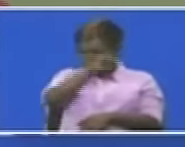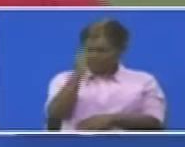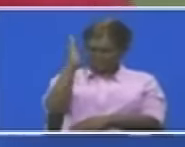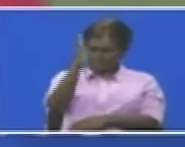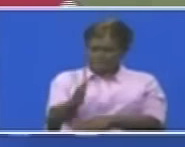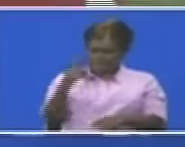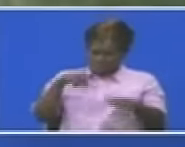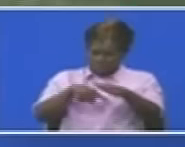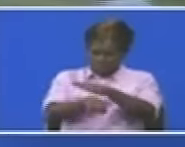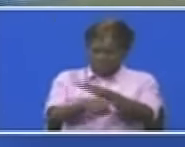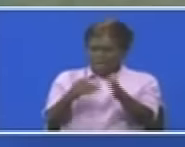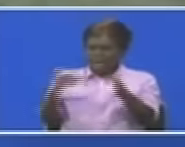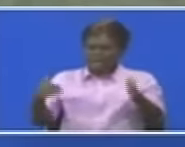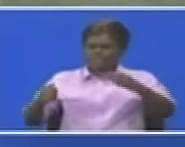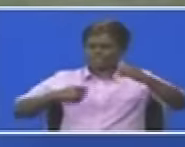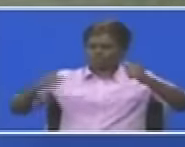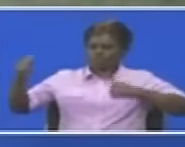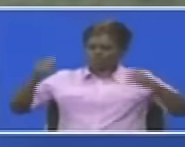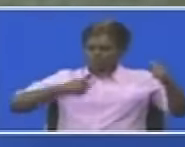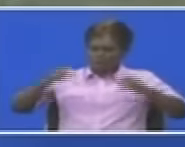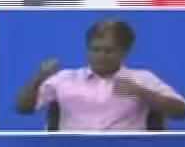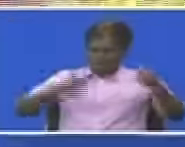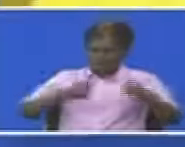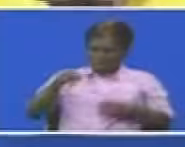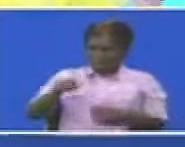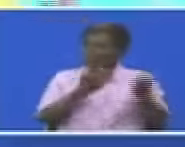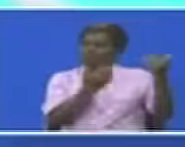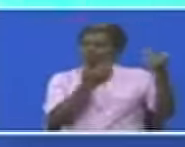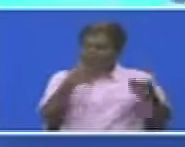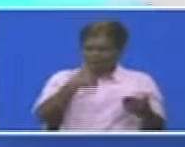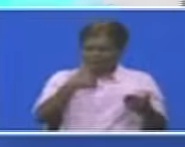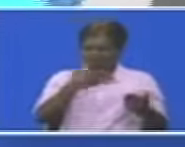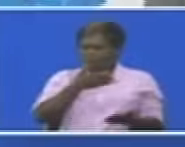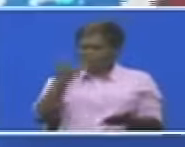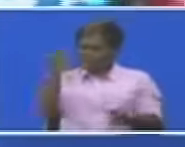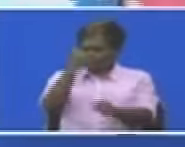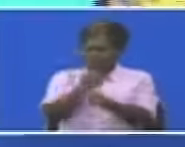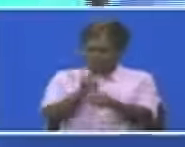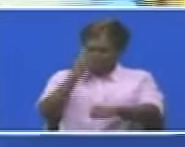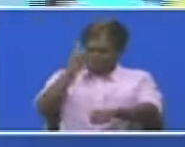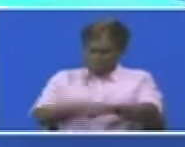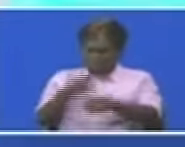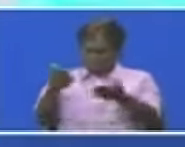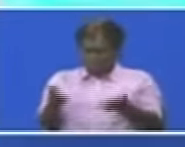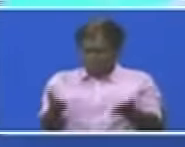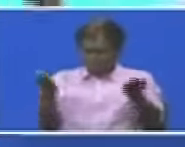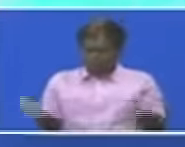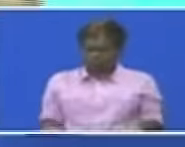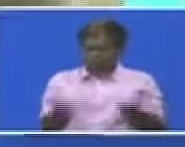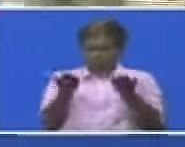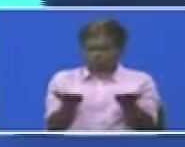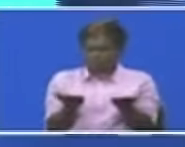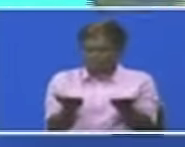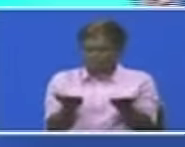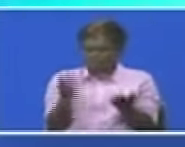Senior Challenge Cup against Rwanda on national duty, the youngster is optimistic of making an improvement this season for both club and country to prove the critics wrong